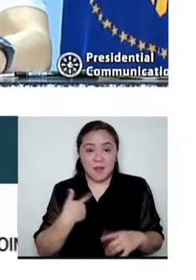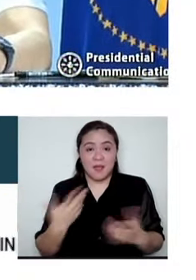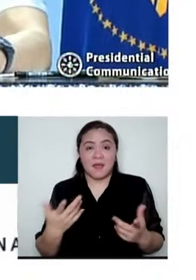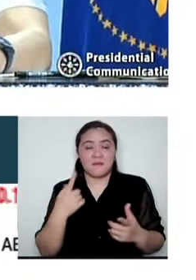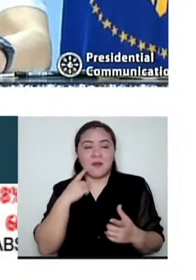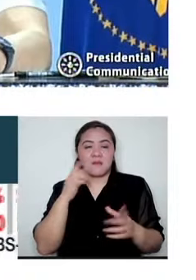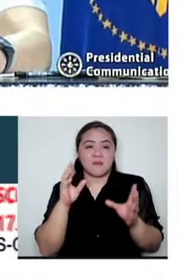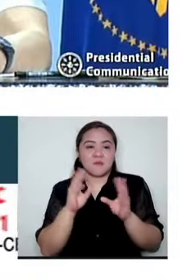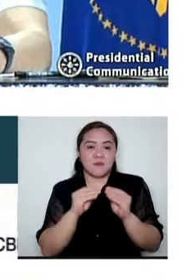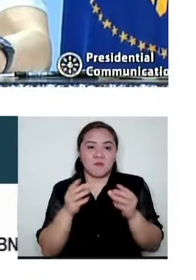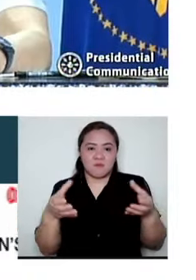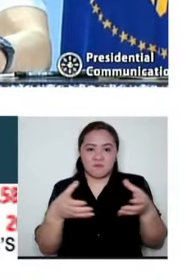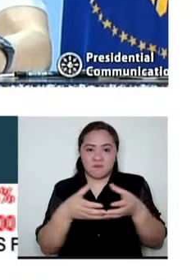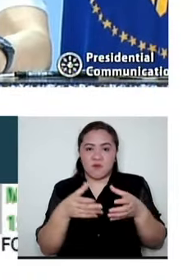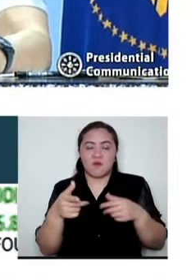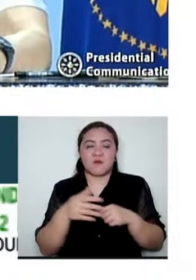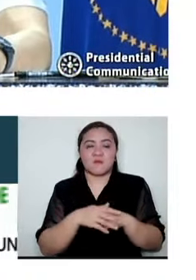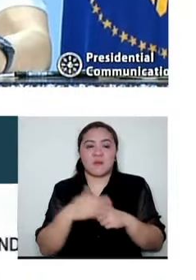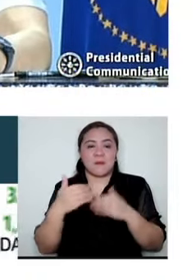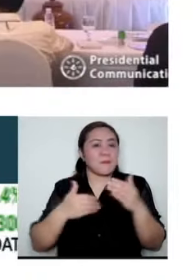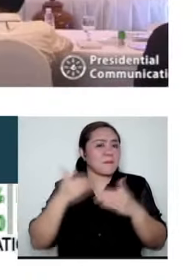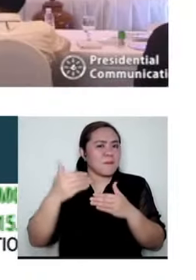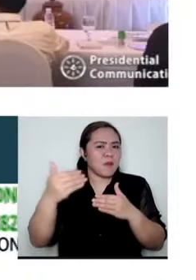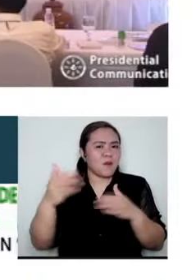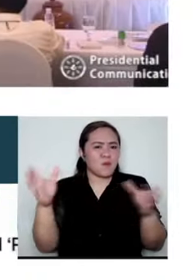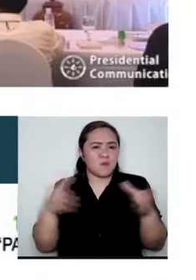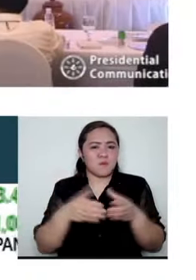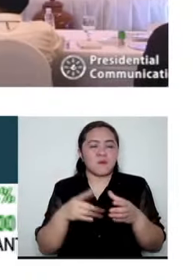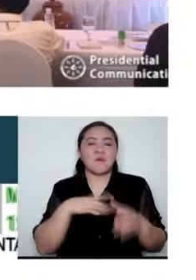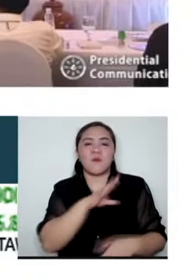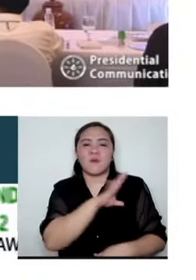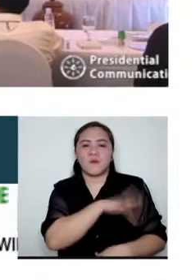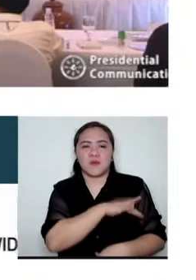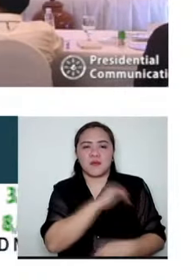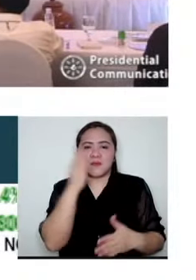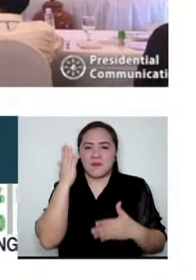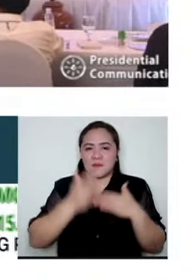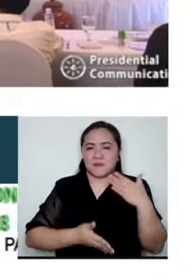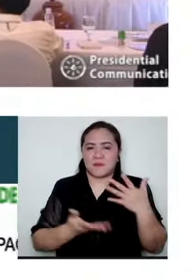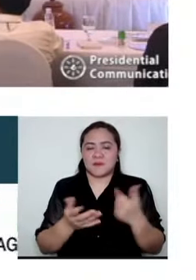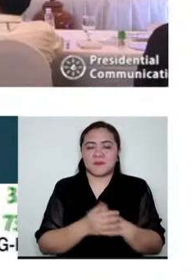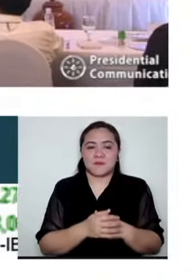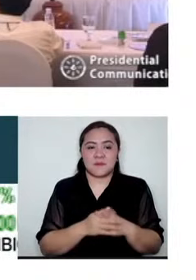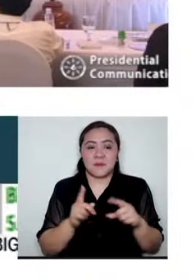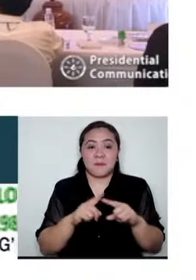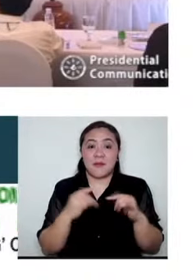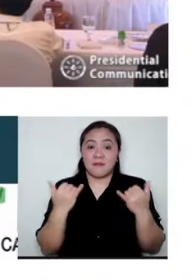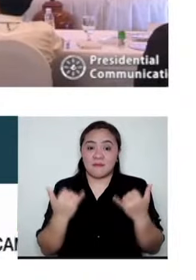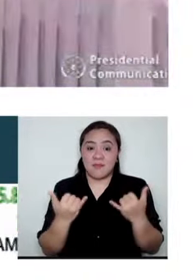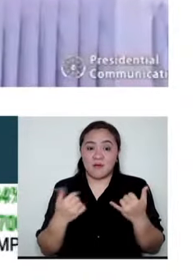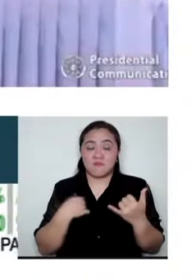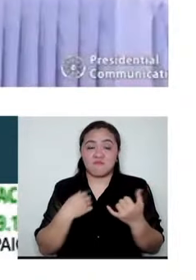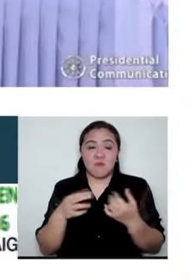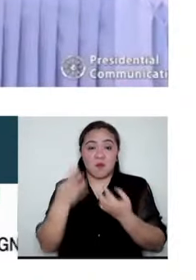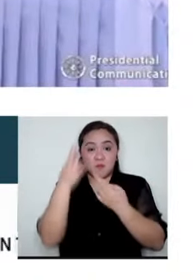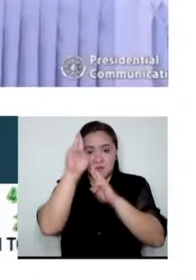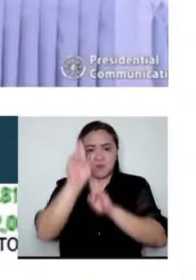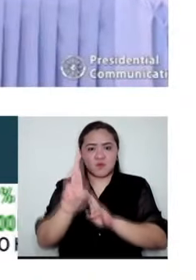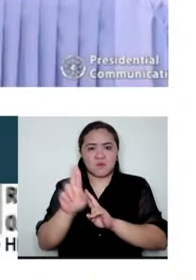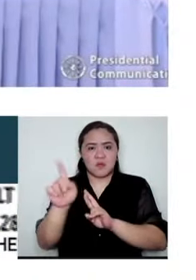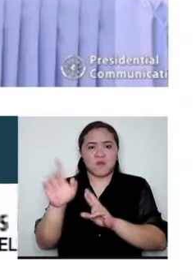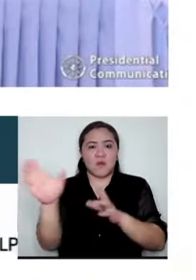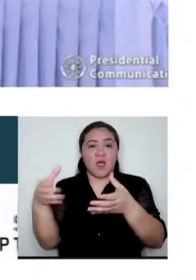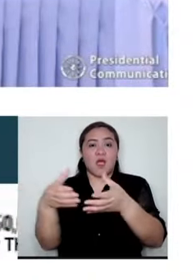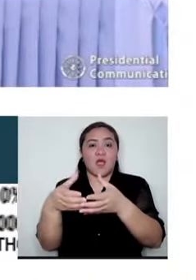convention forthcoming, and we have to await that, Carmina. But as a party member, I respect whatever